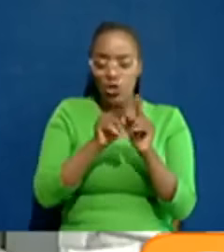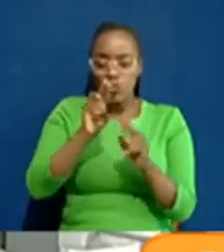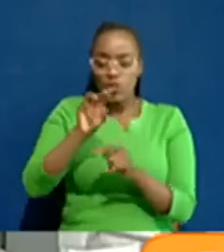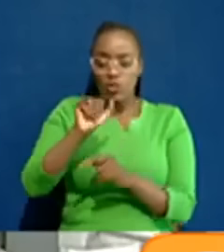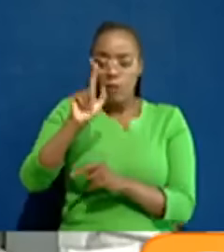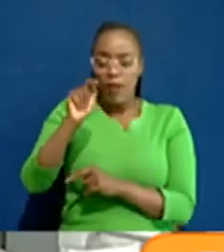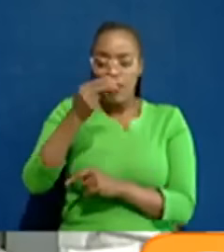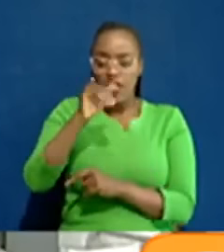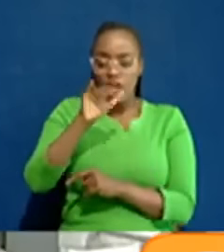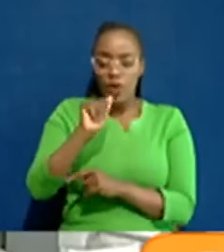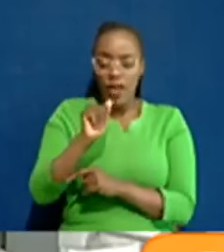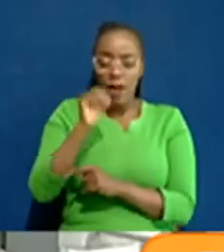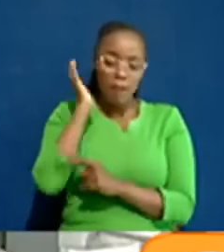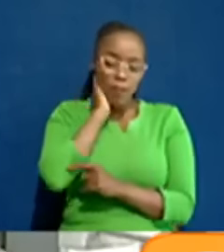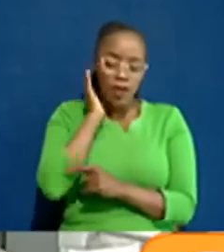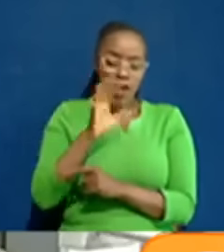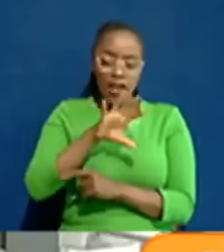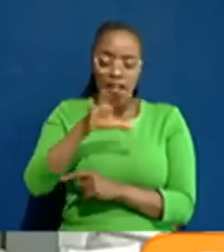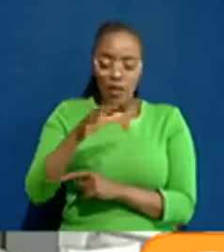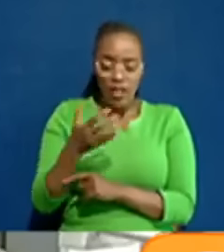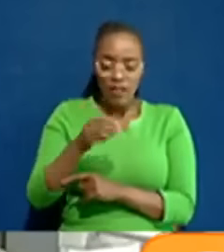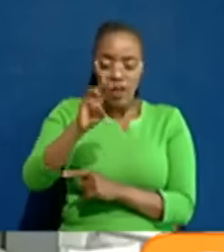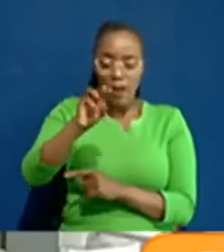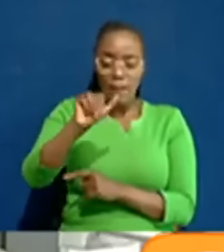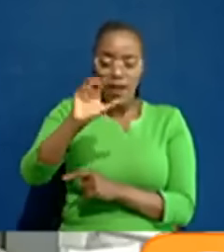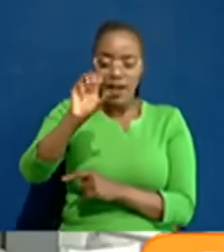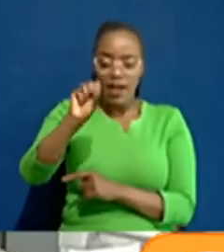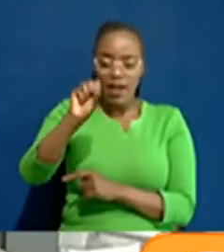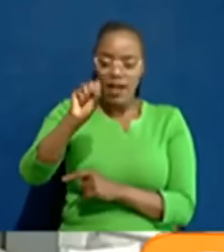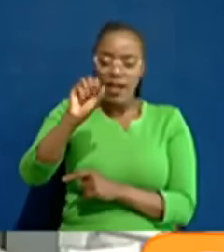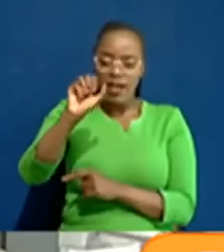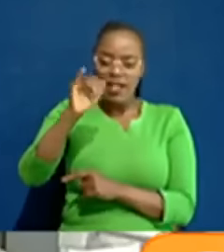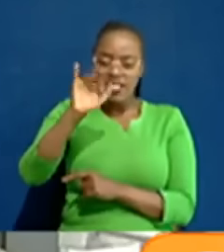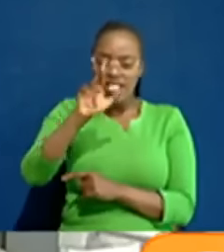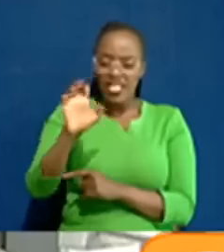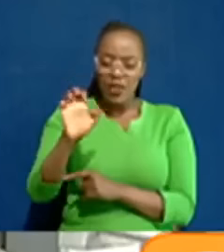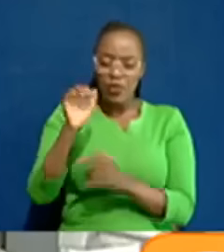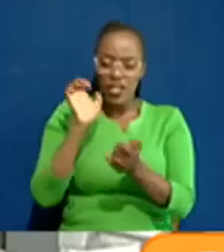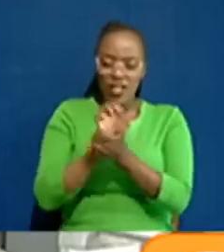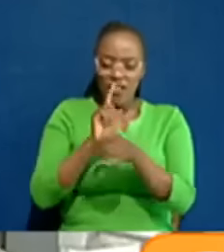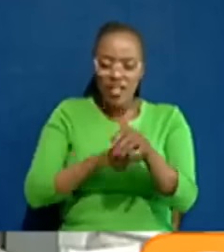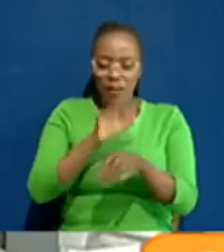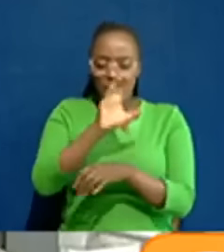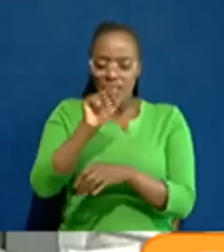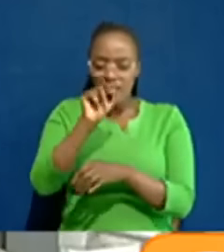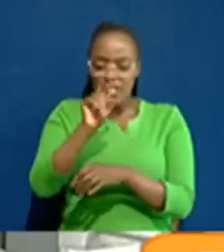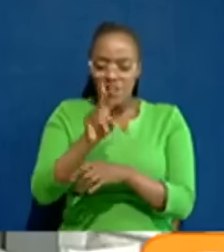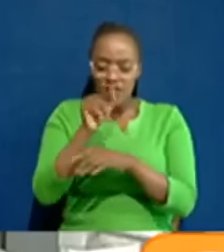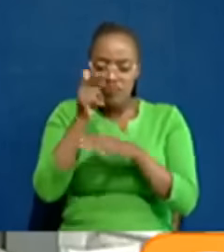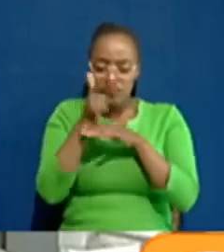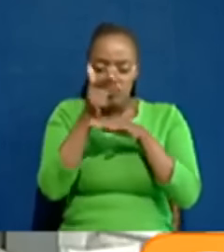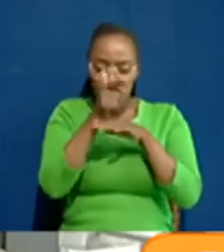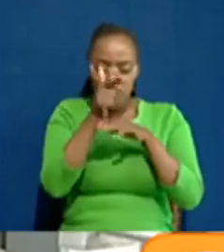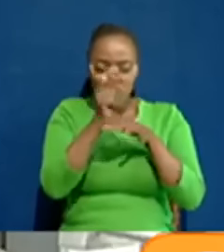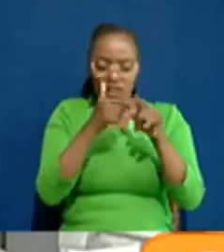Murang'a County. Machiri was abducted after heavily armed men who were captured on CCTV broke into his home in search